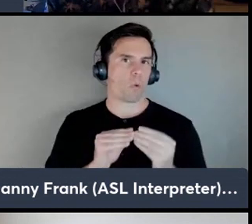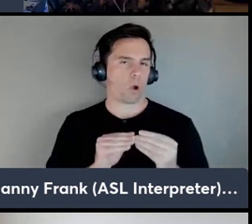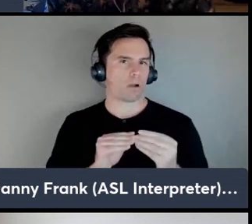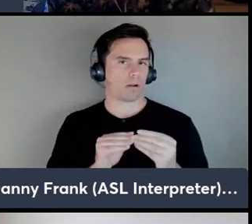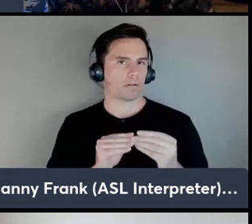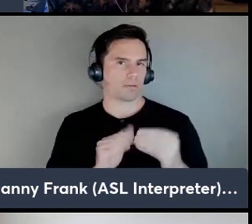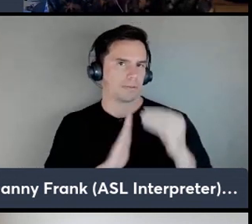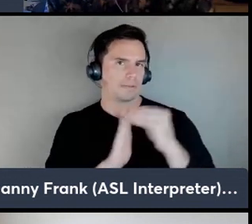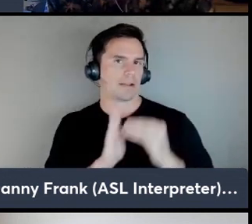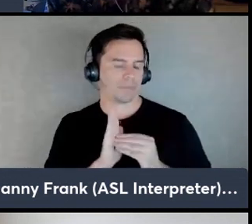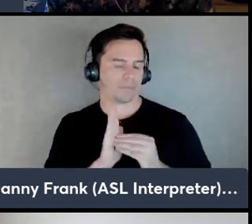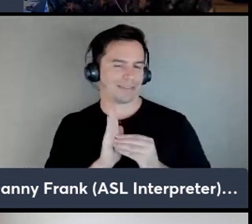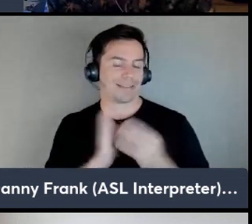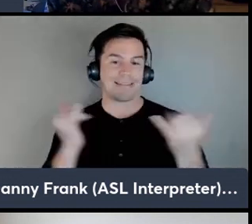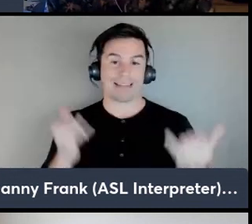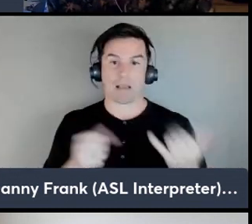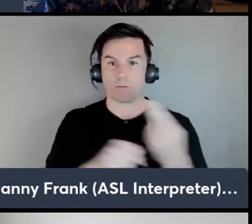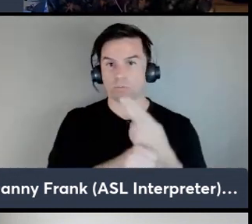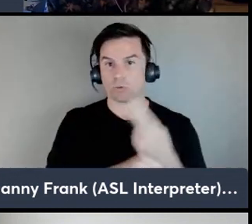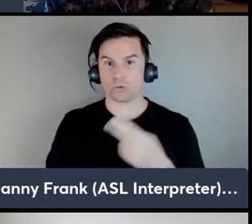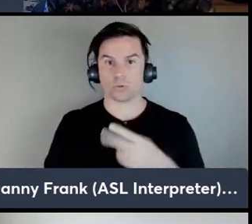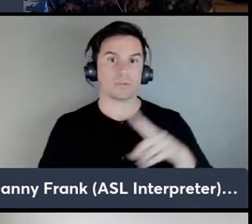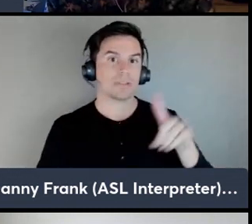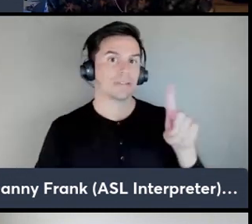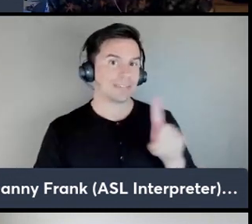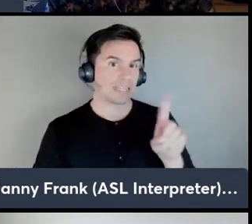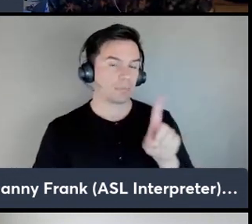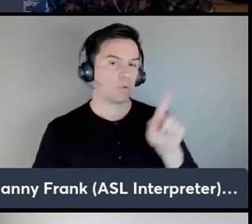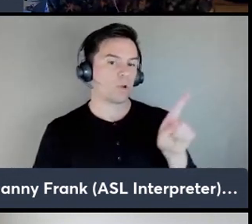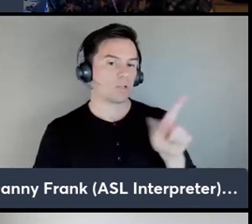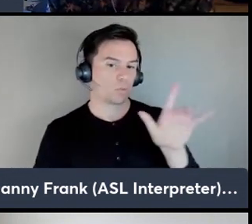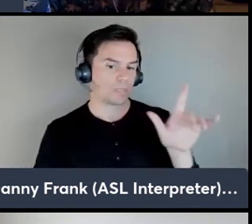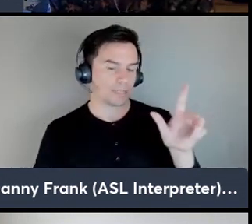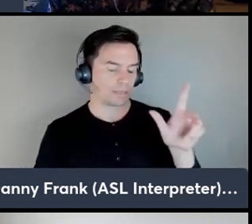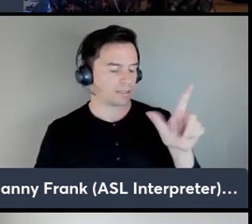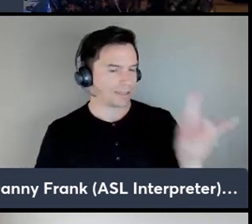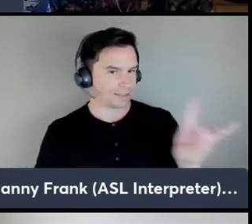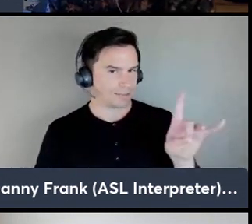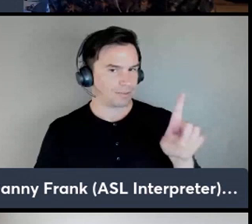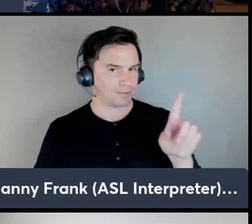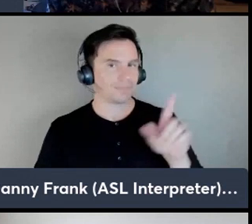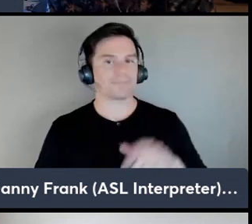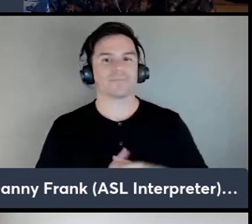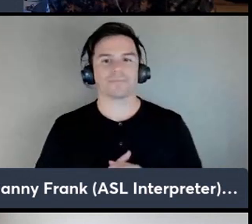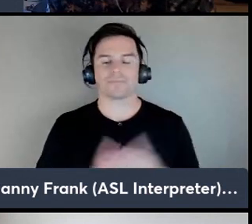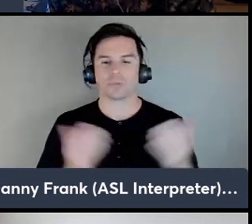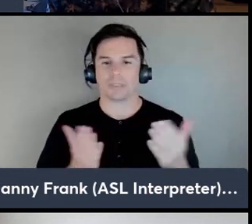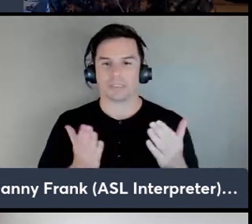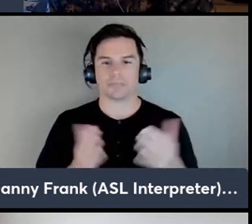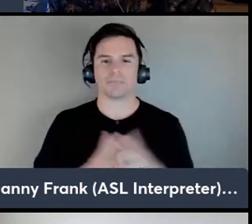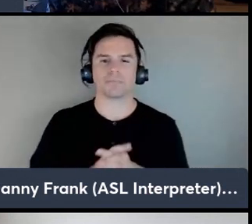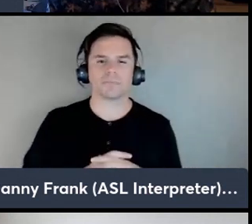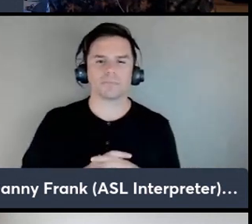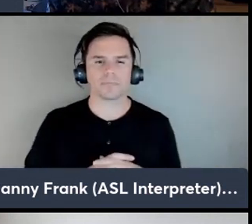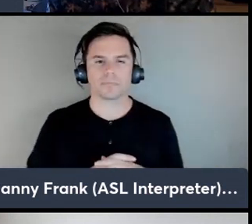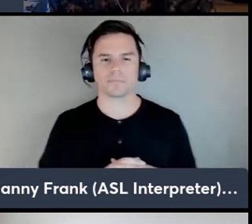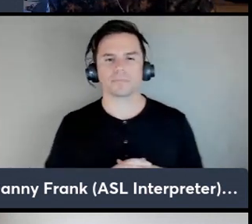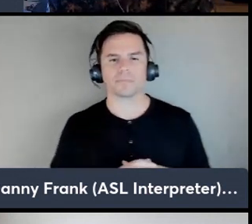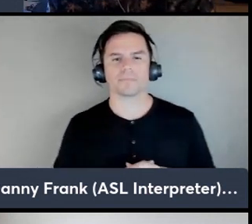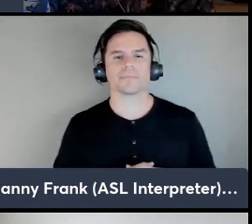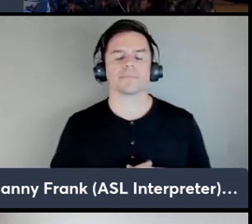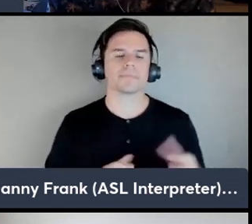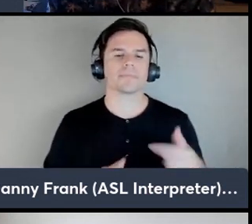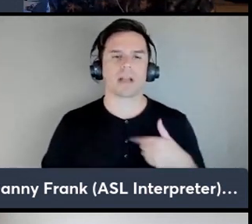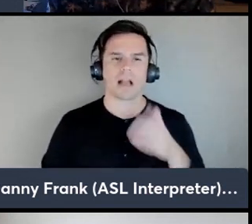to use Decimal128. So here, I'm just going to press enter. So just highlighting, I want to insert